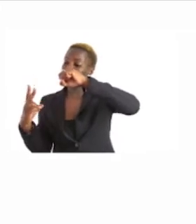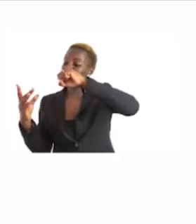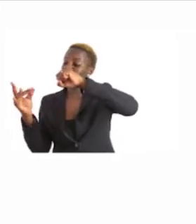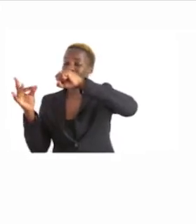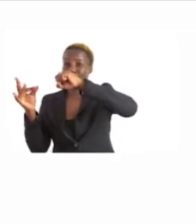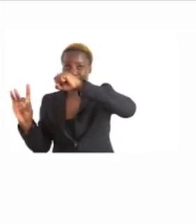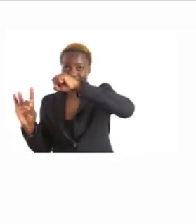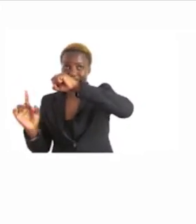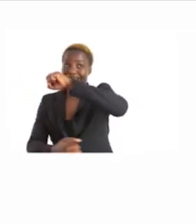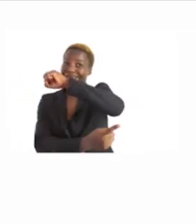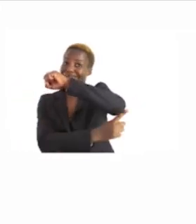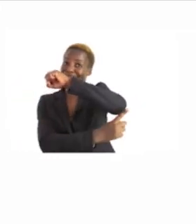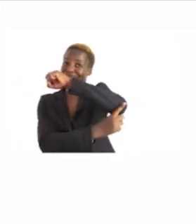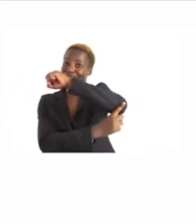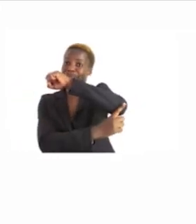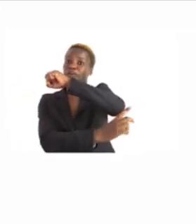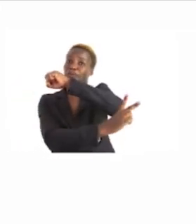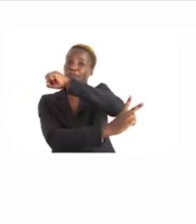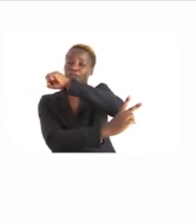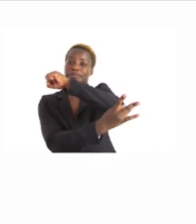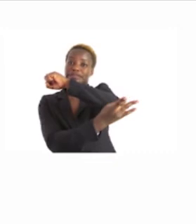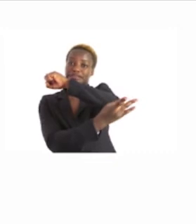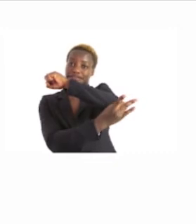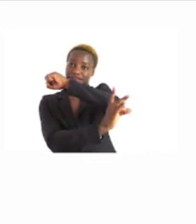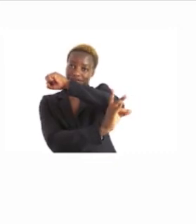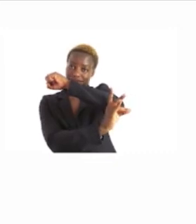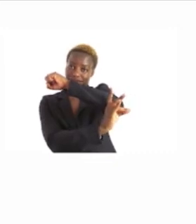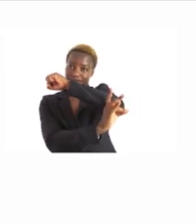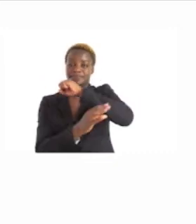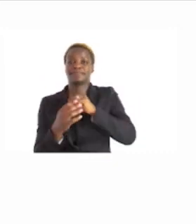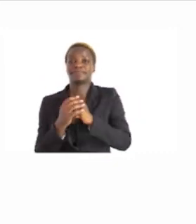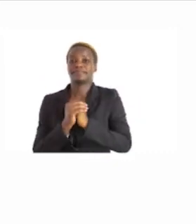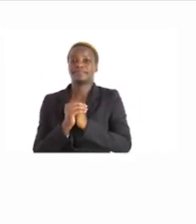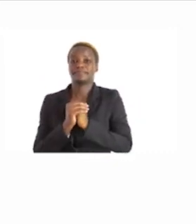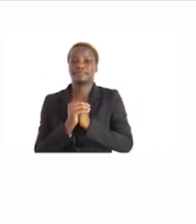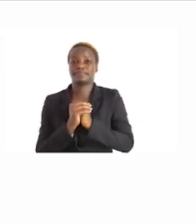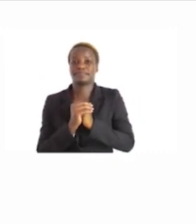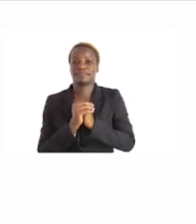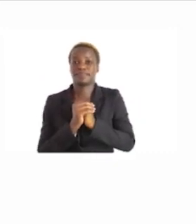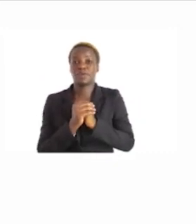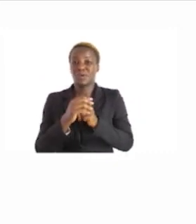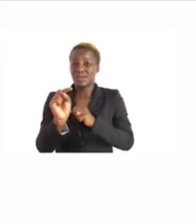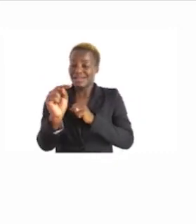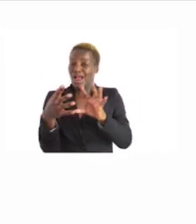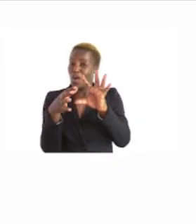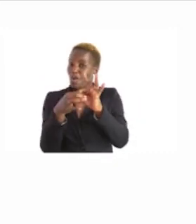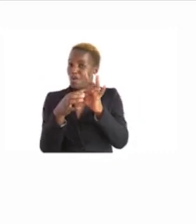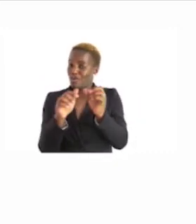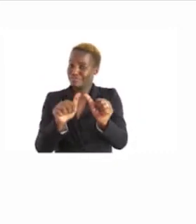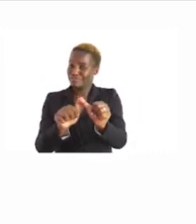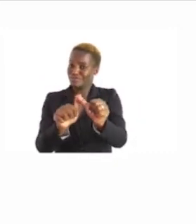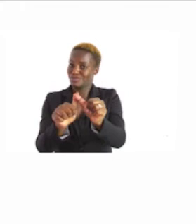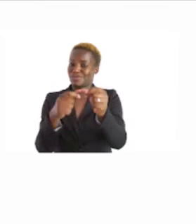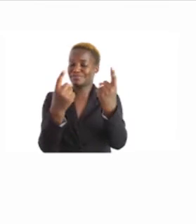less than sign in there. So I have an activity for you there so that you can complete it at home. Play